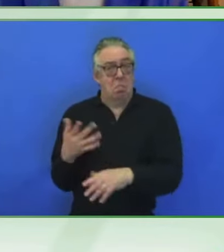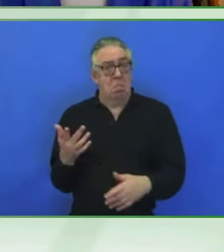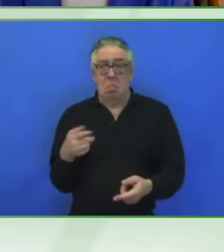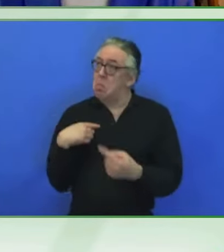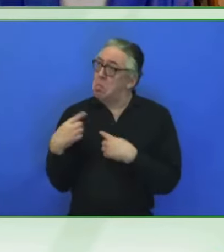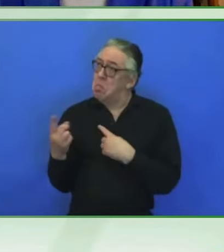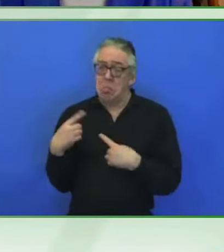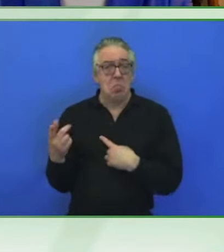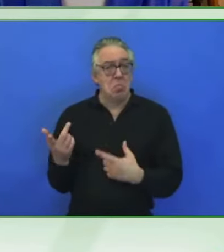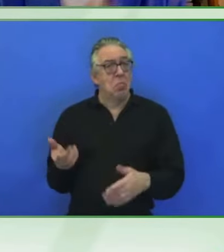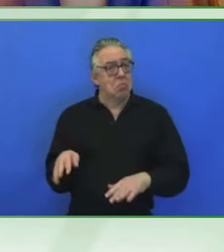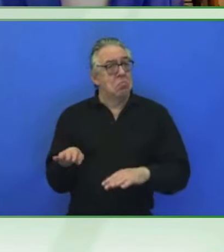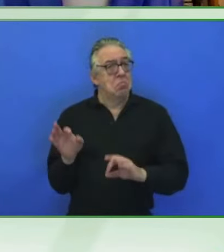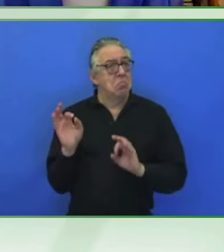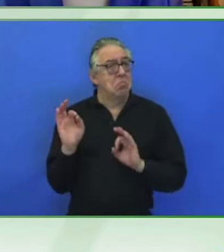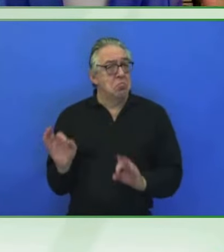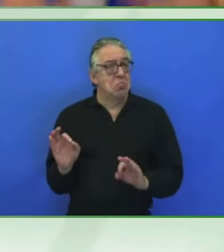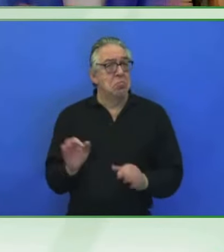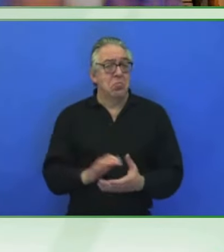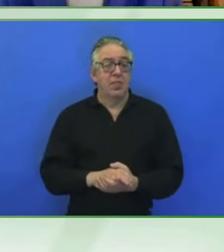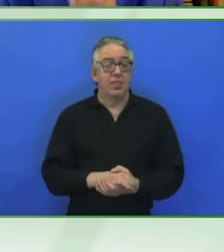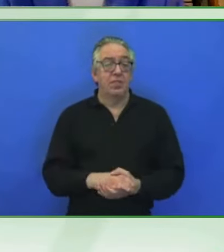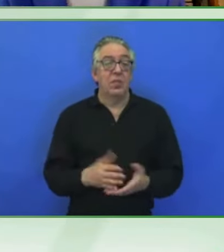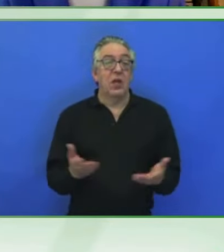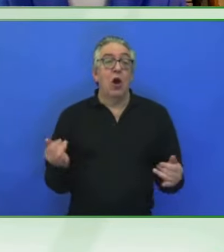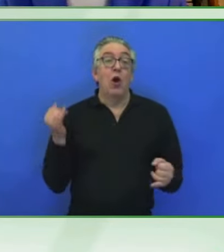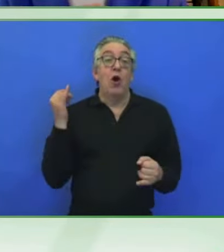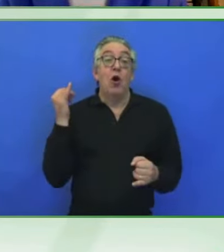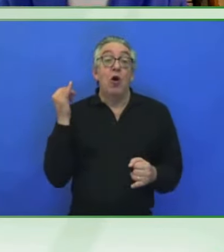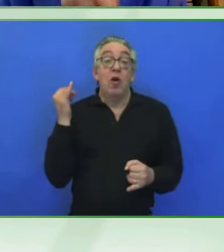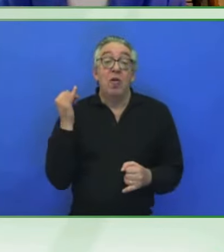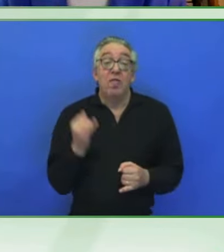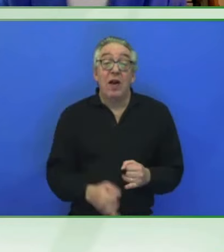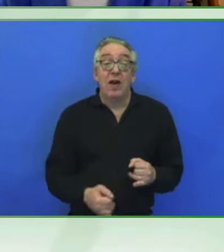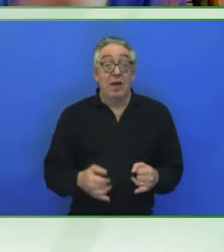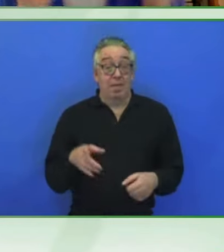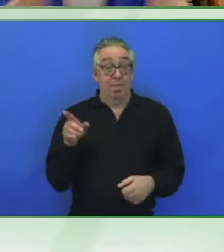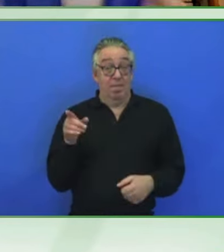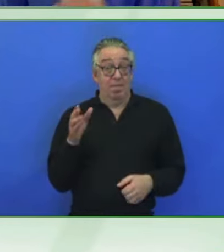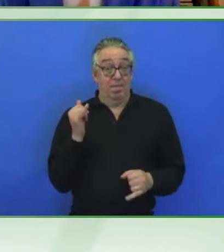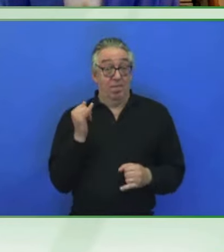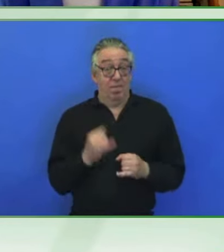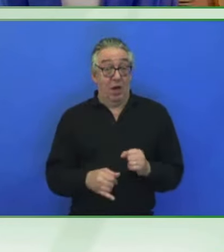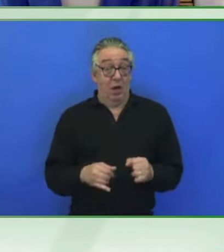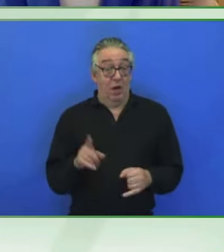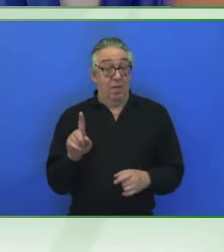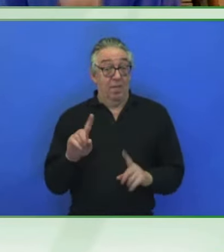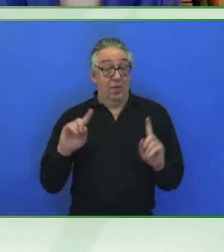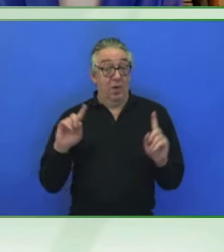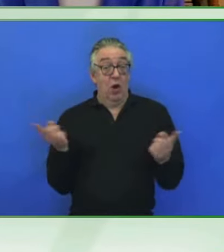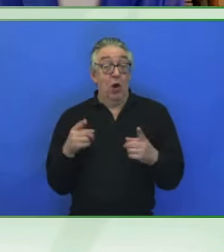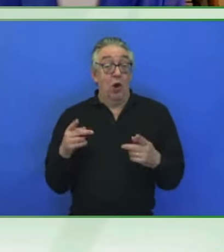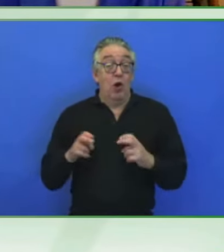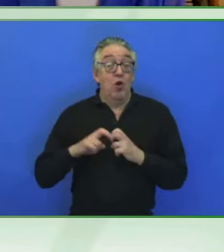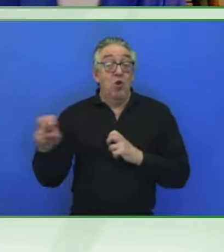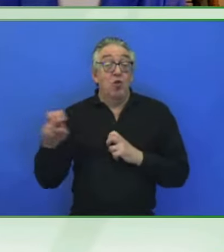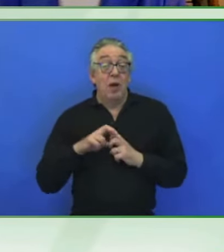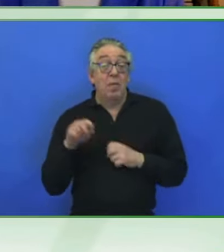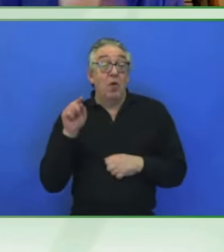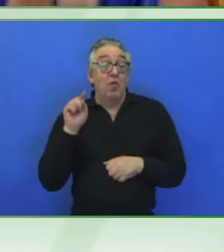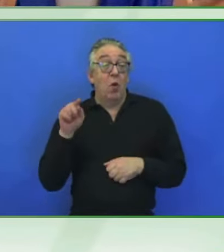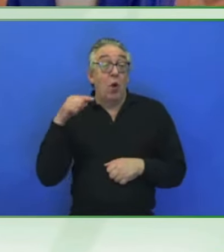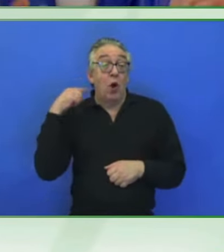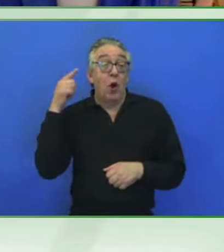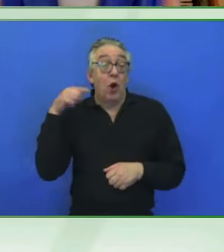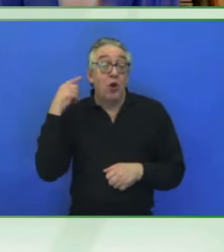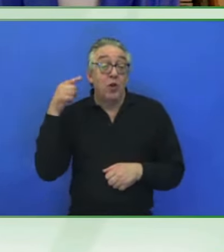what do Transport for London think of us? Do they think we're marvellous or really annoying? Well, I want to say